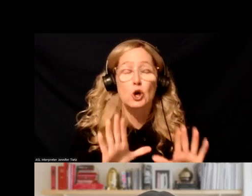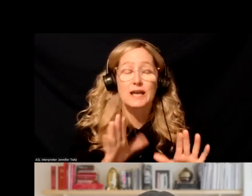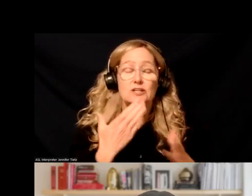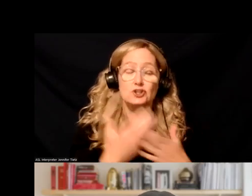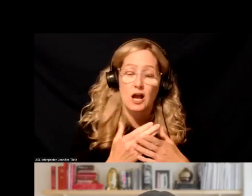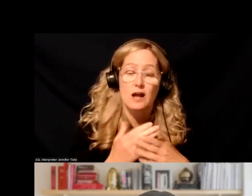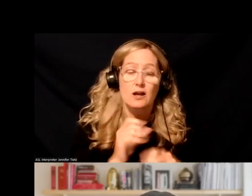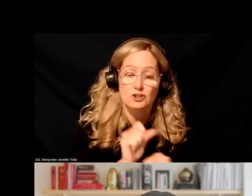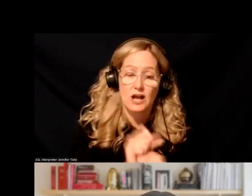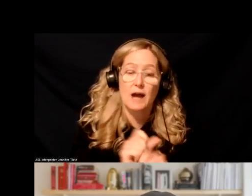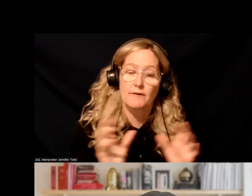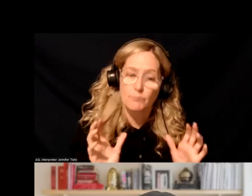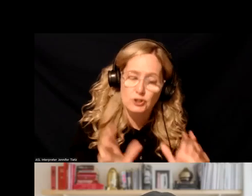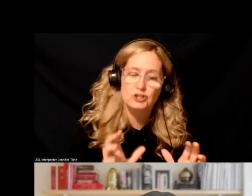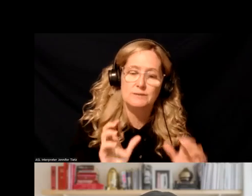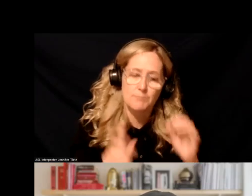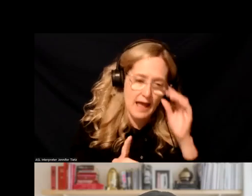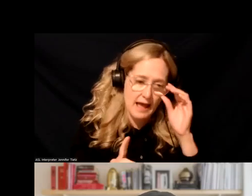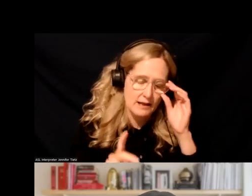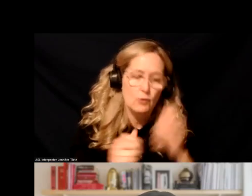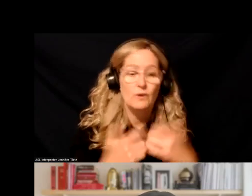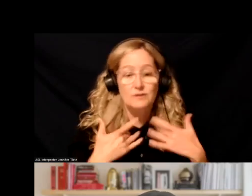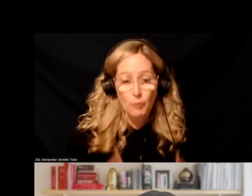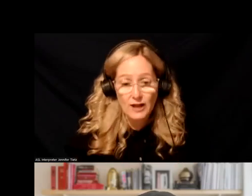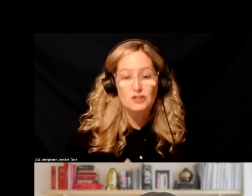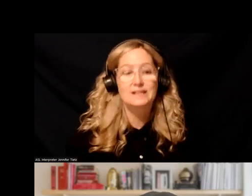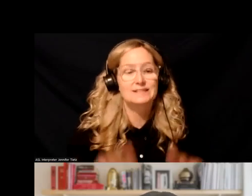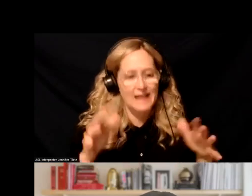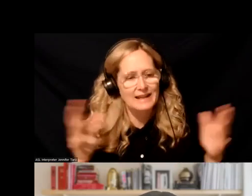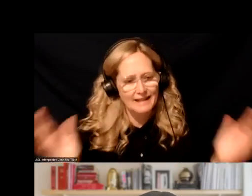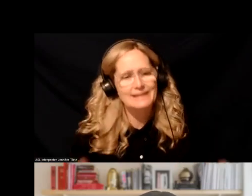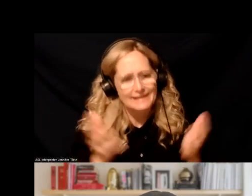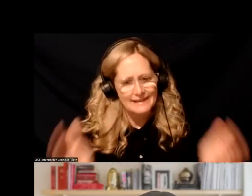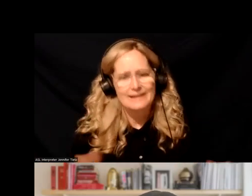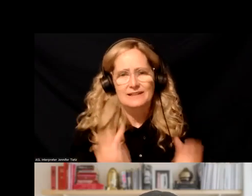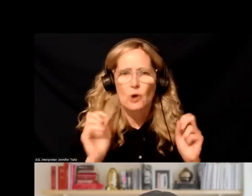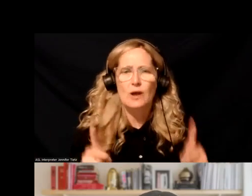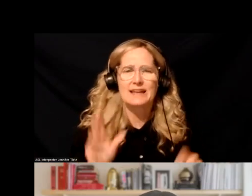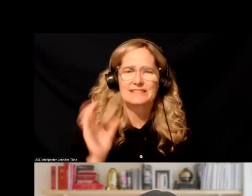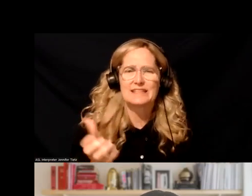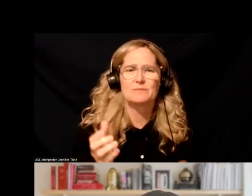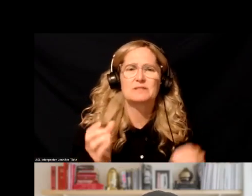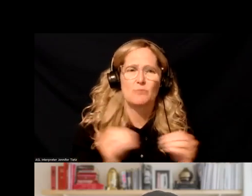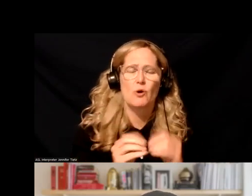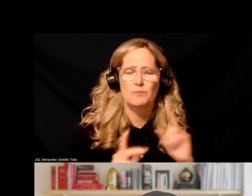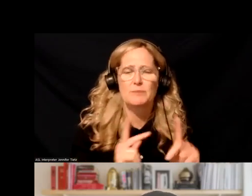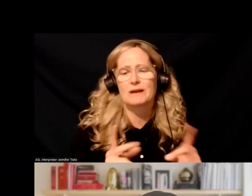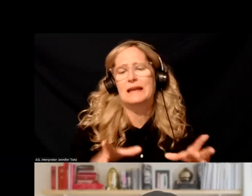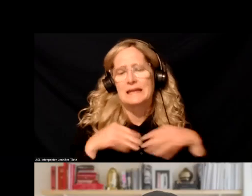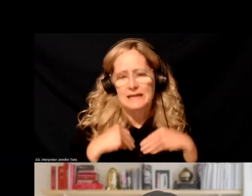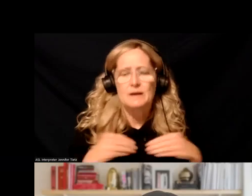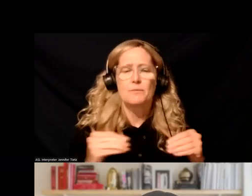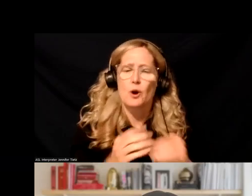society pushing back on depression and anxiety. And it's almost been, it seems like more digestible for